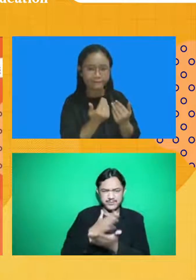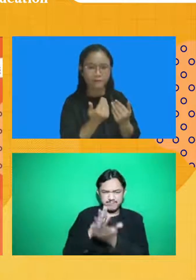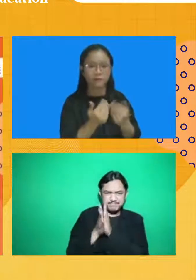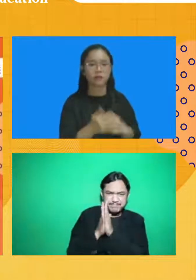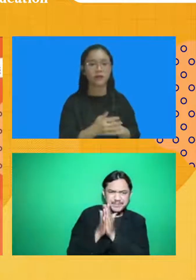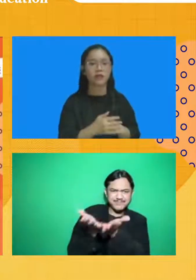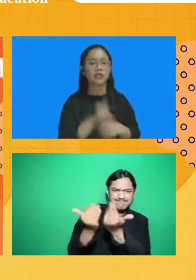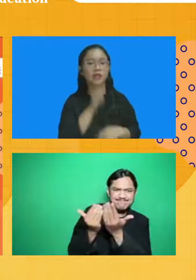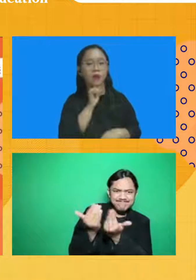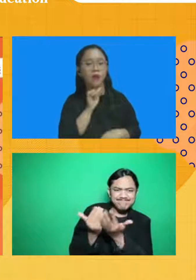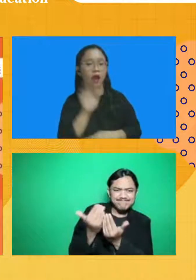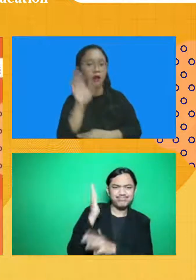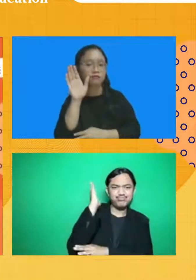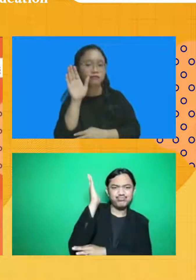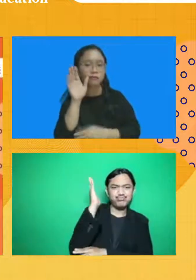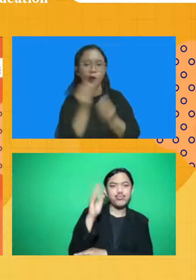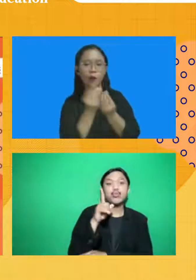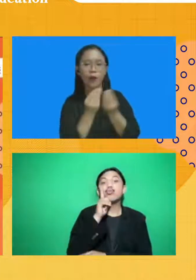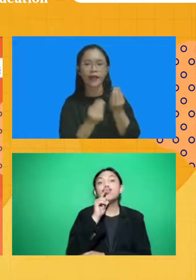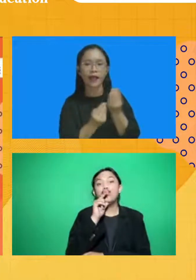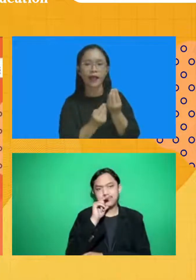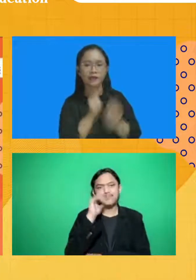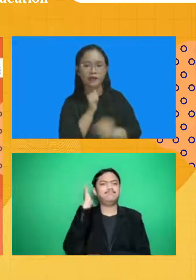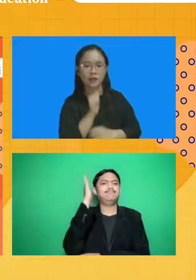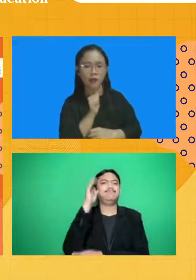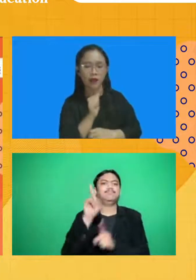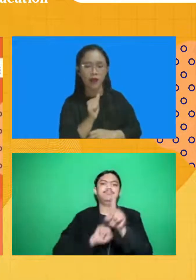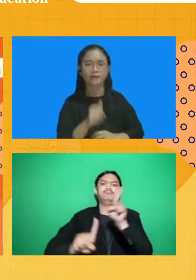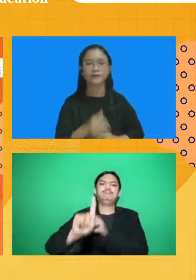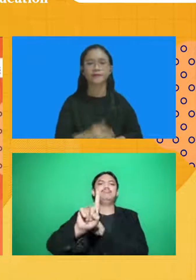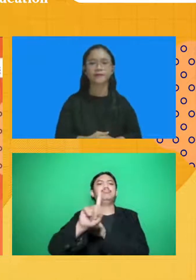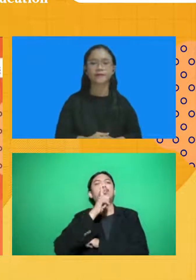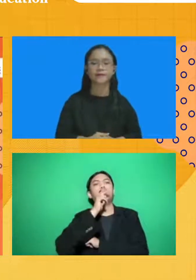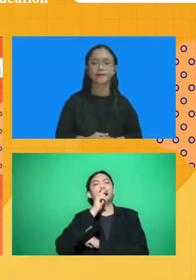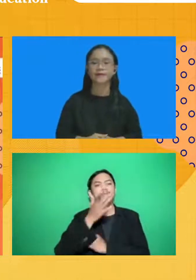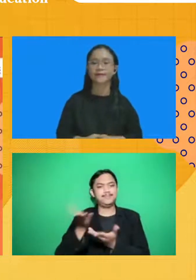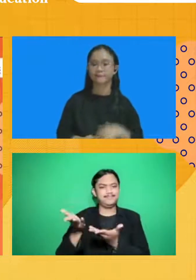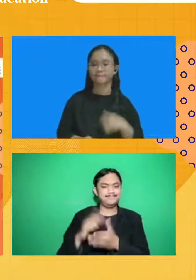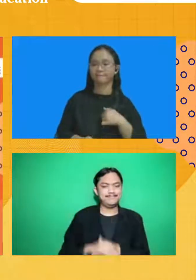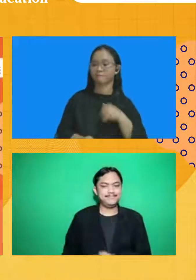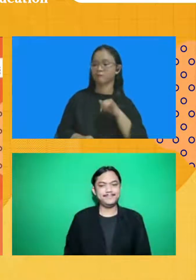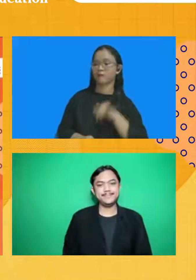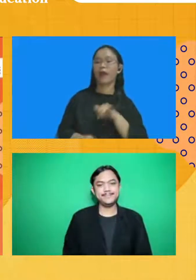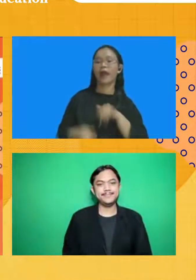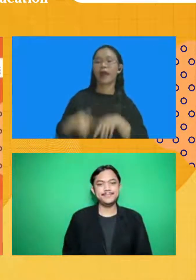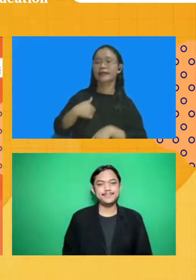please. Yeah. Over. Thank you,